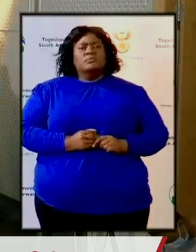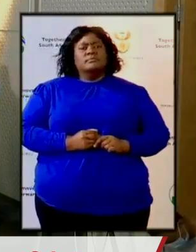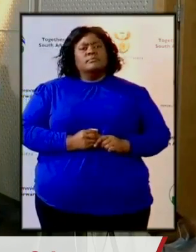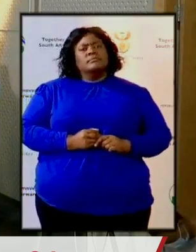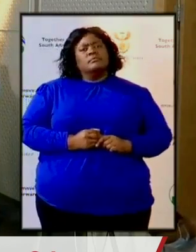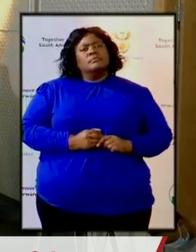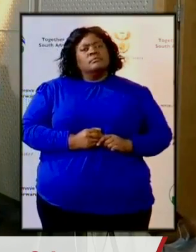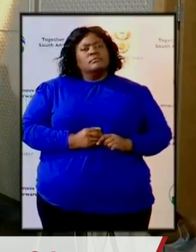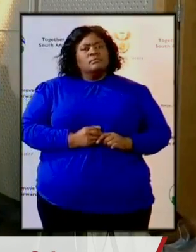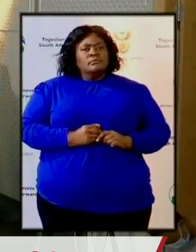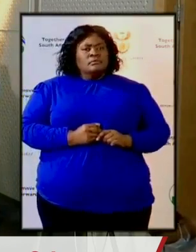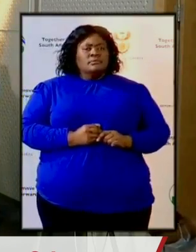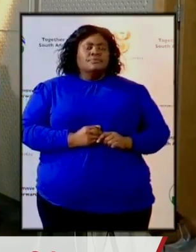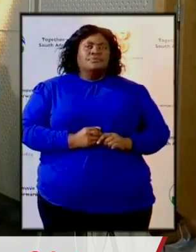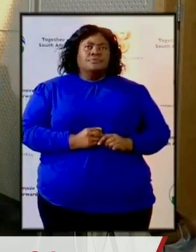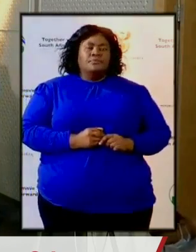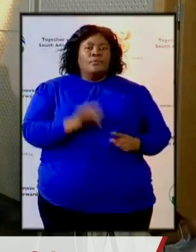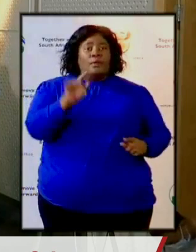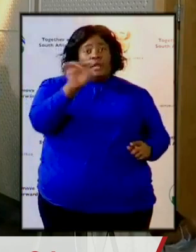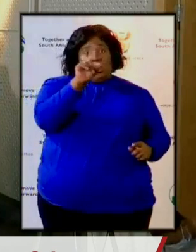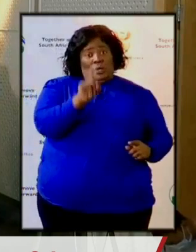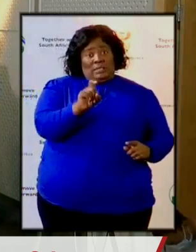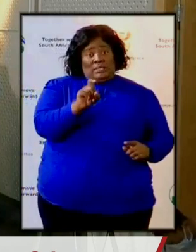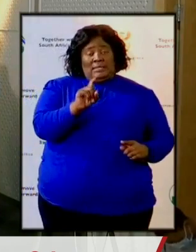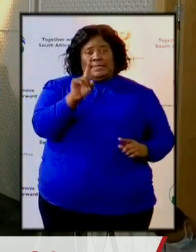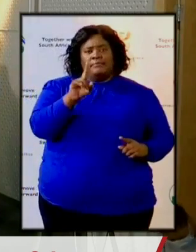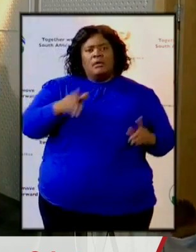And the question about walking,